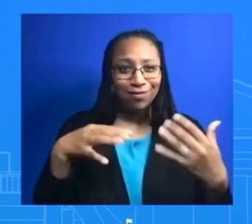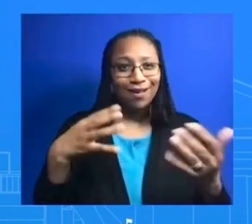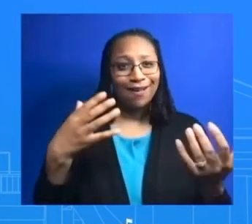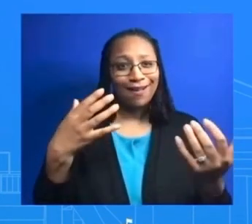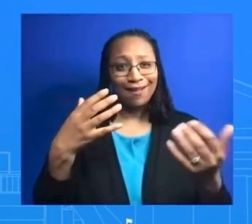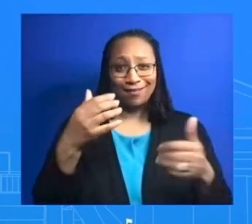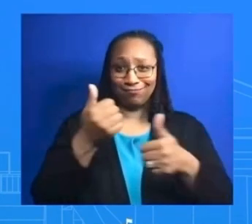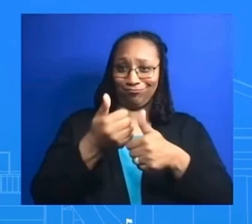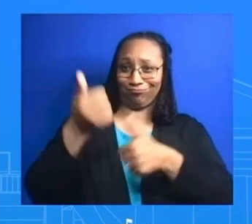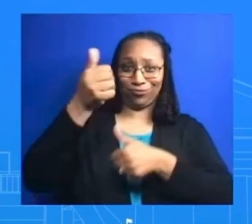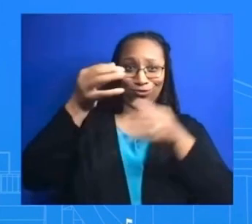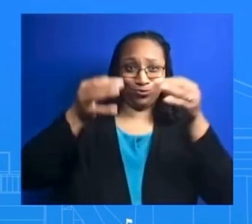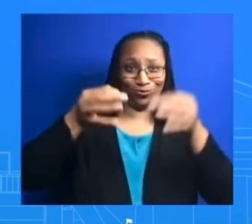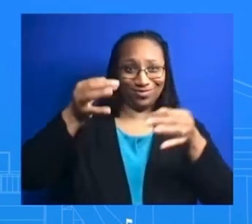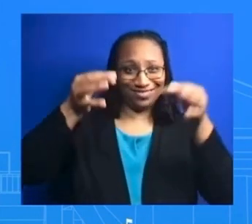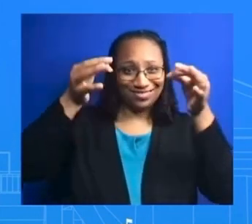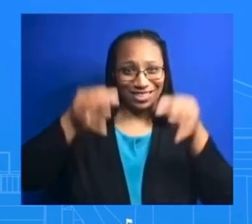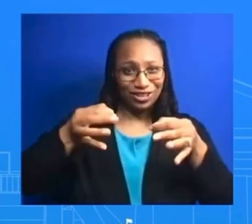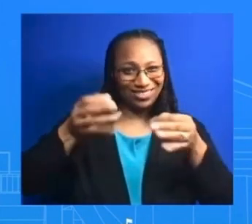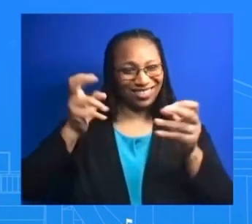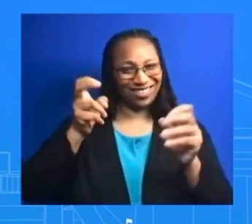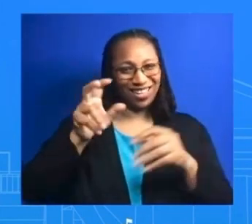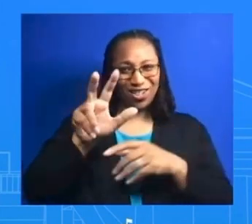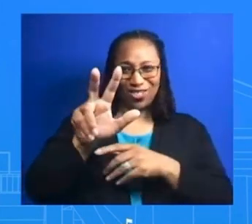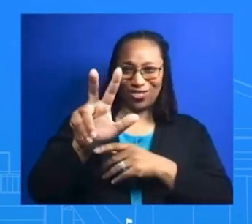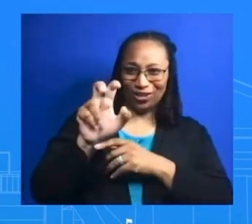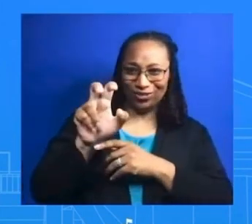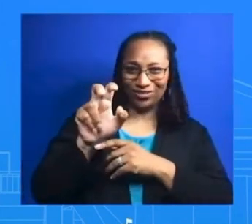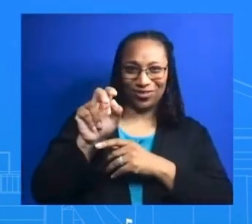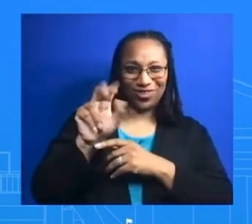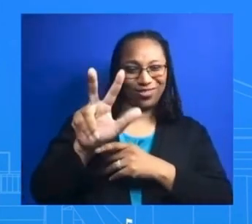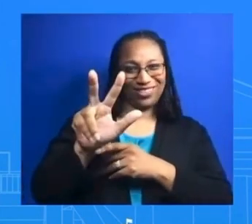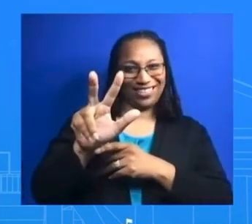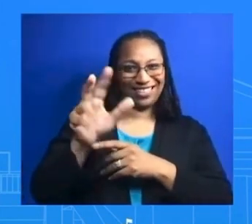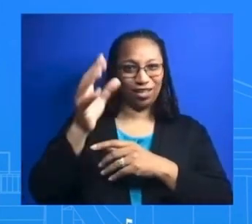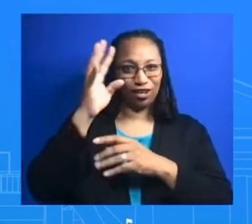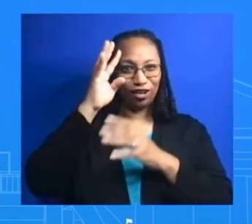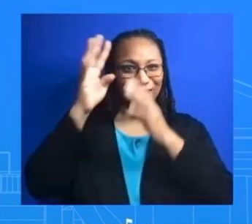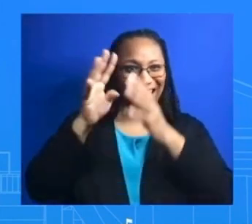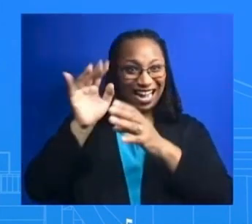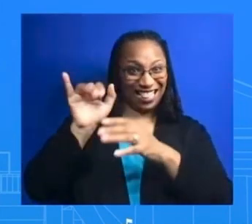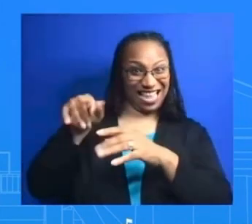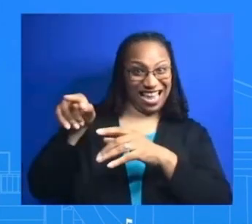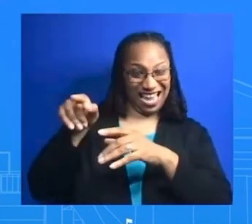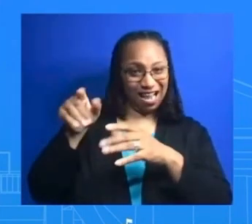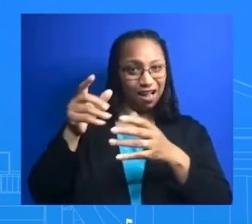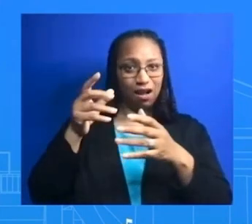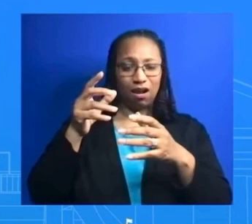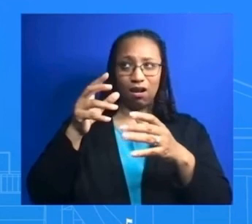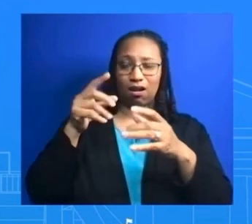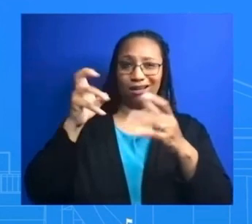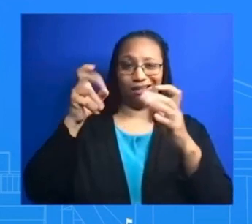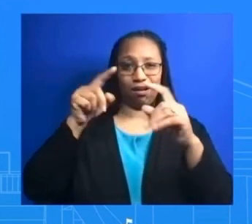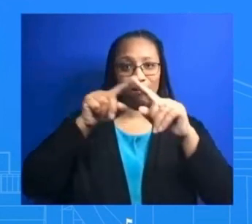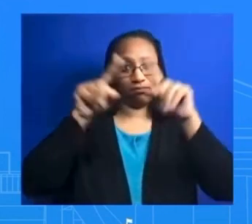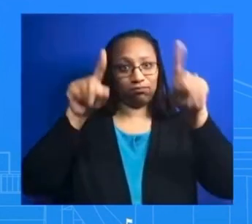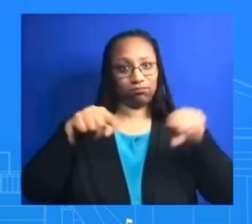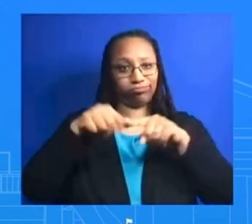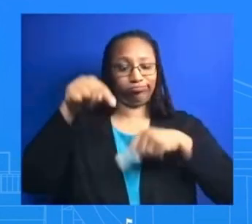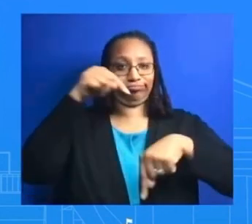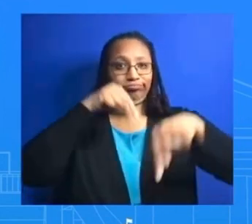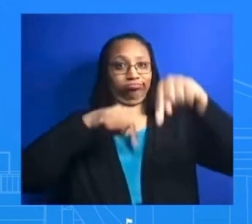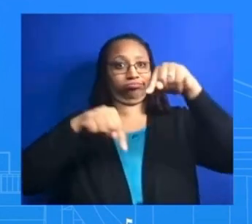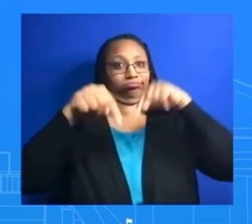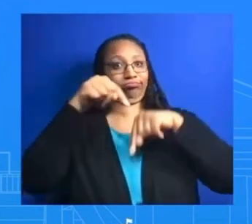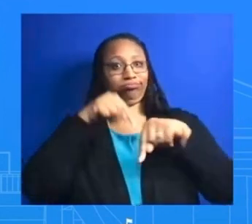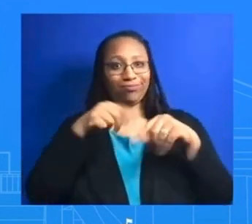equality. This decision undermines the basic truth that no American should face discrimination for who they are or who